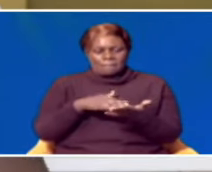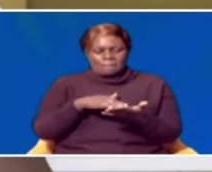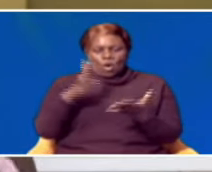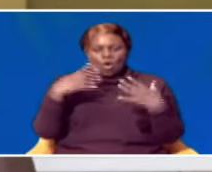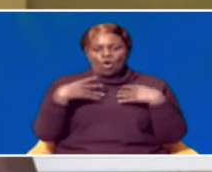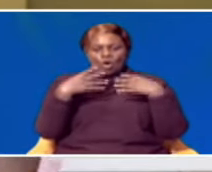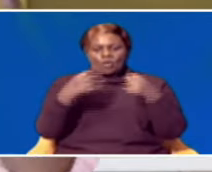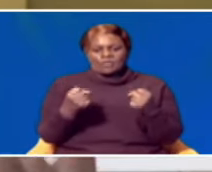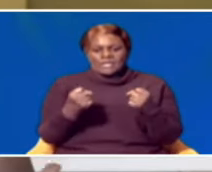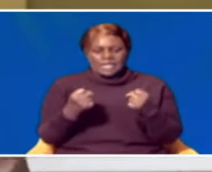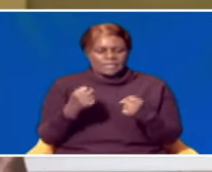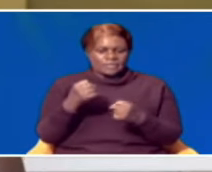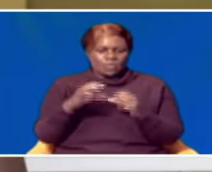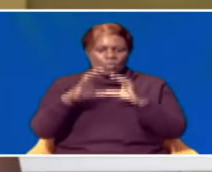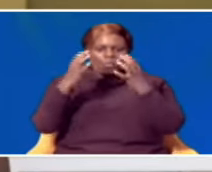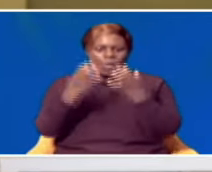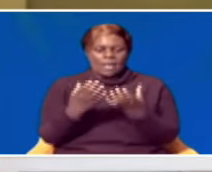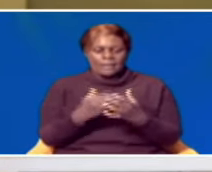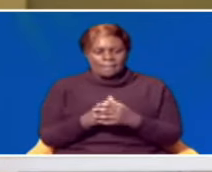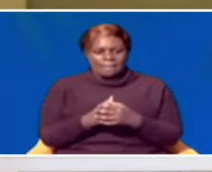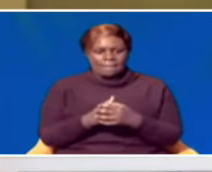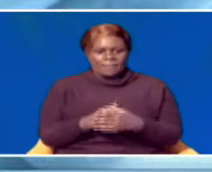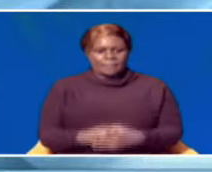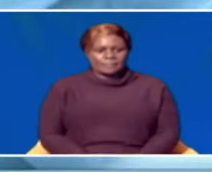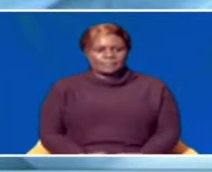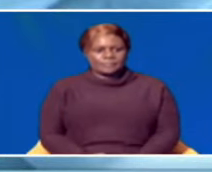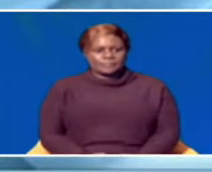confident going out into the world and facing challenges.